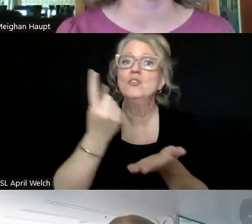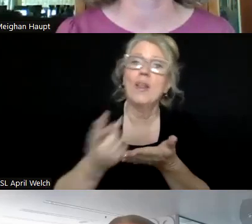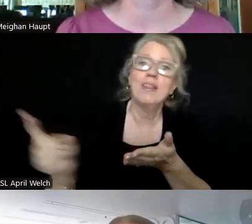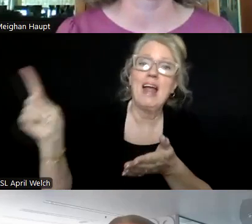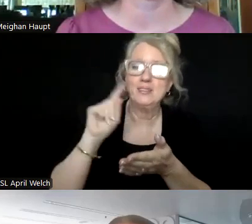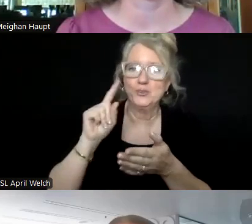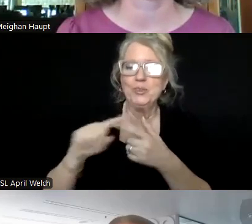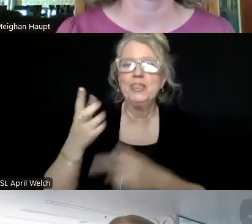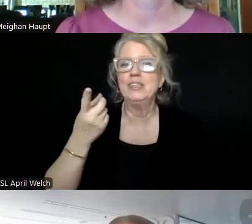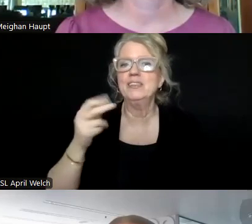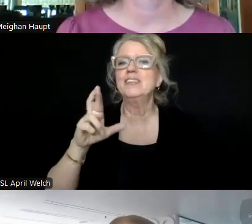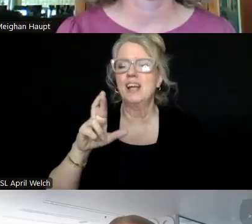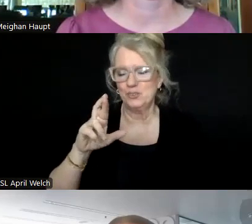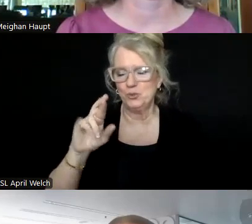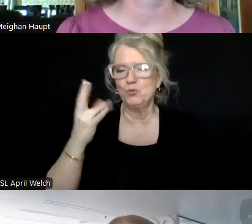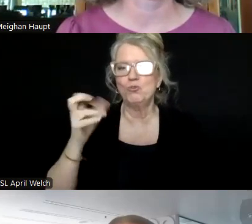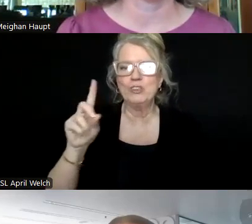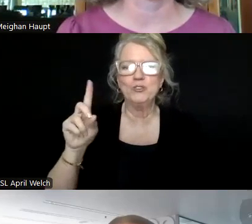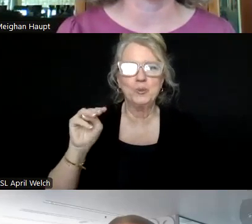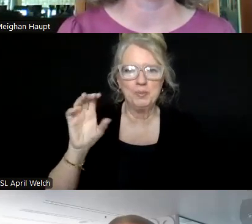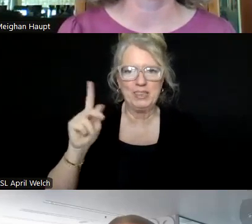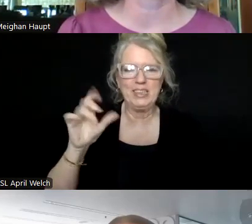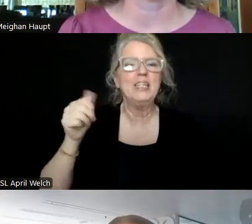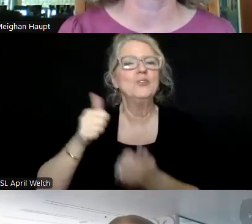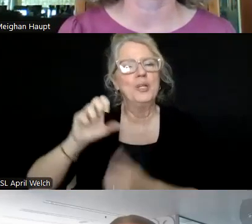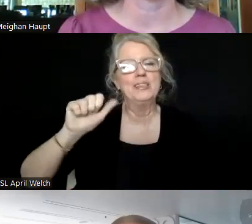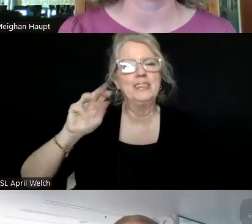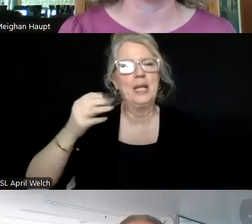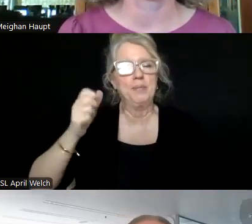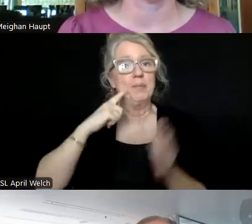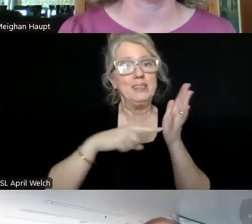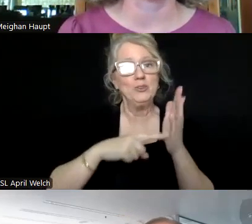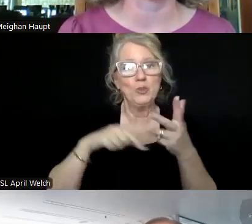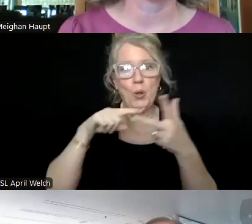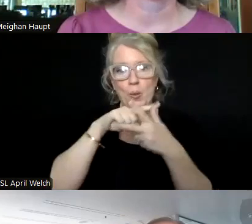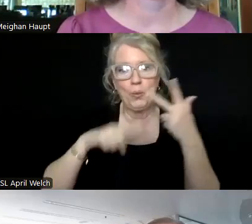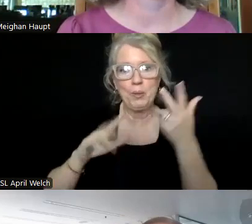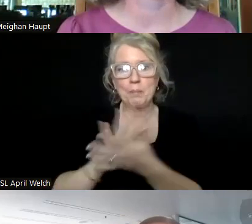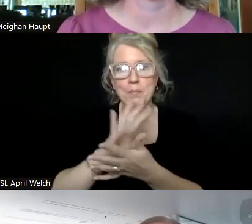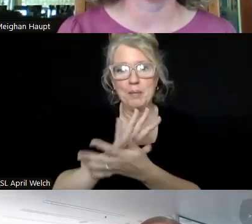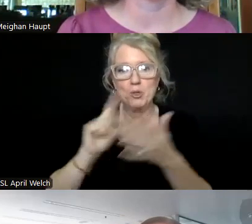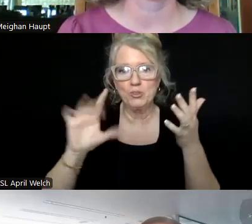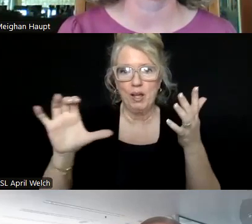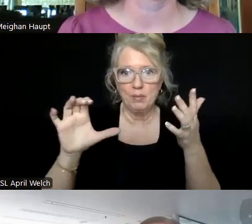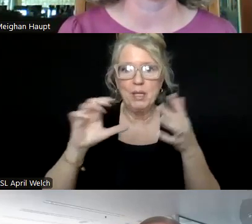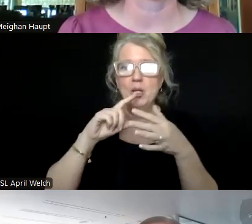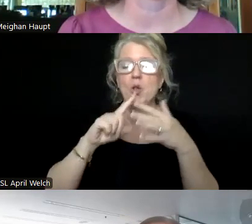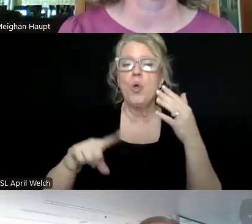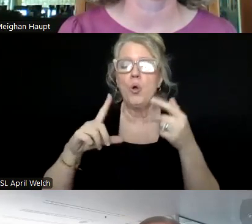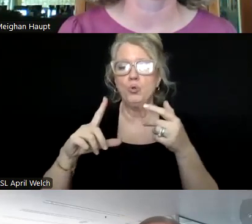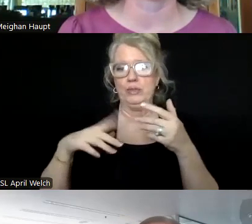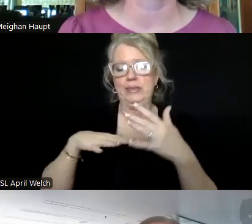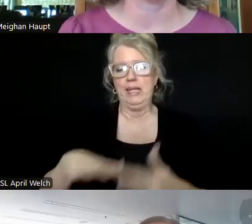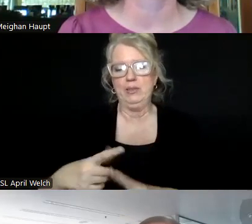Jam, Dr. Richard McKeon, he is with SAMHSA, quickly showed 3 paper documents. These landmark research